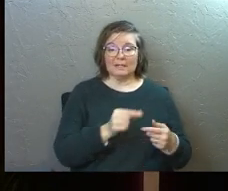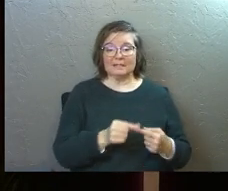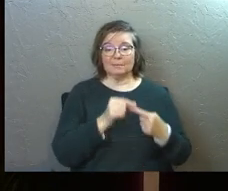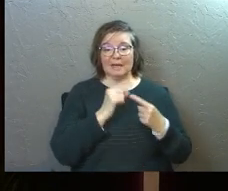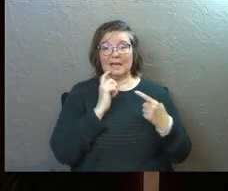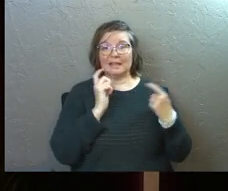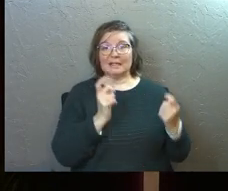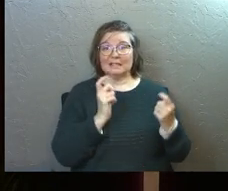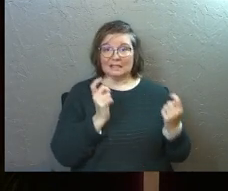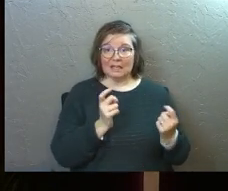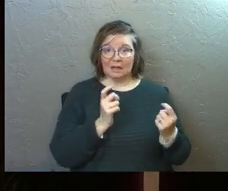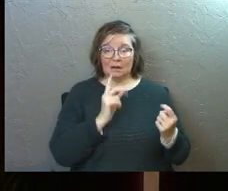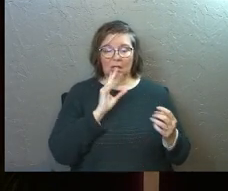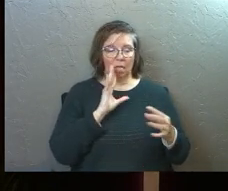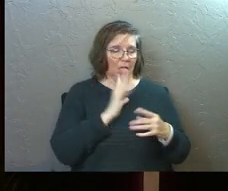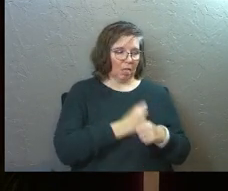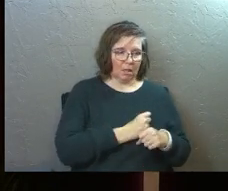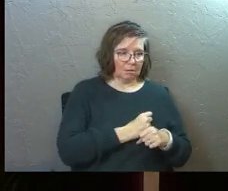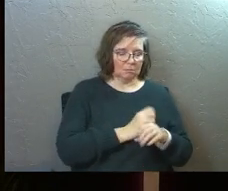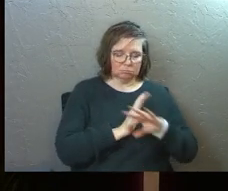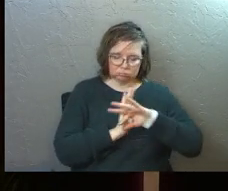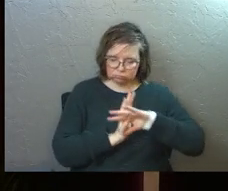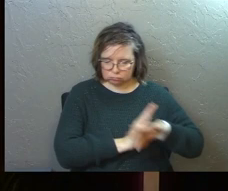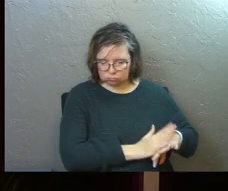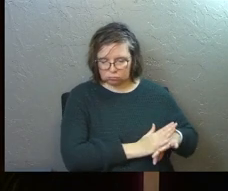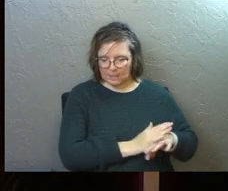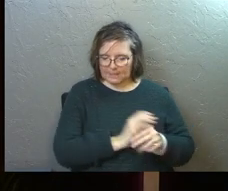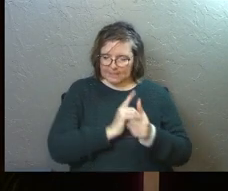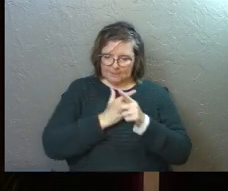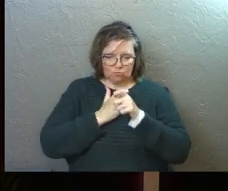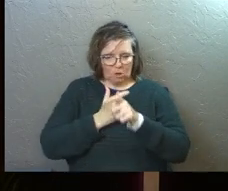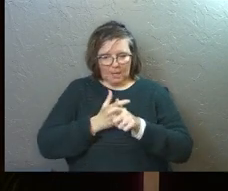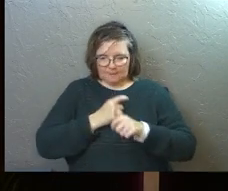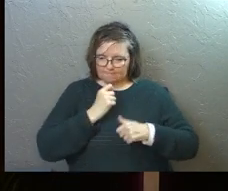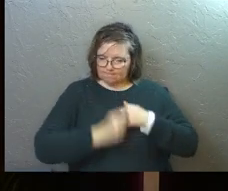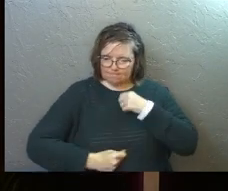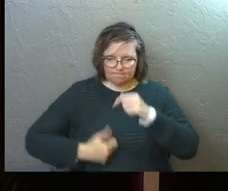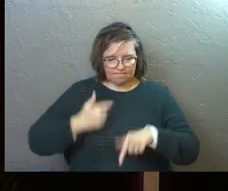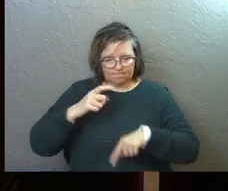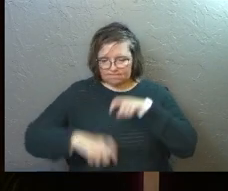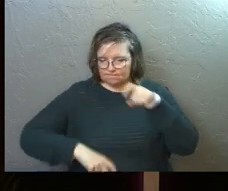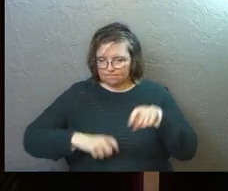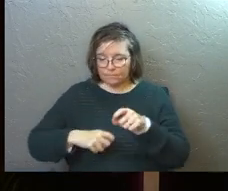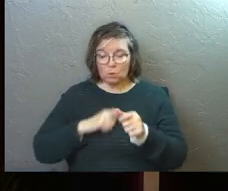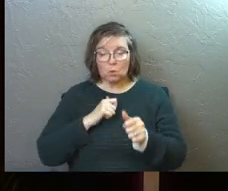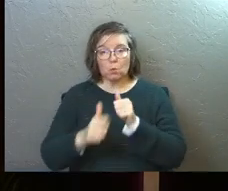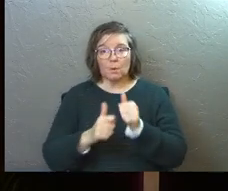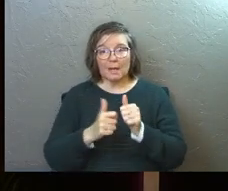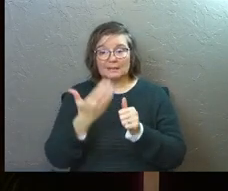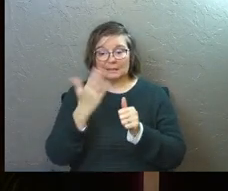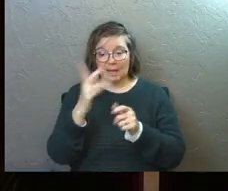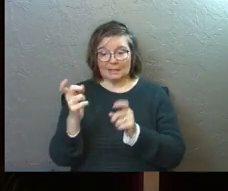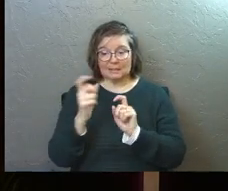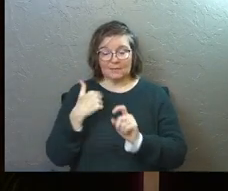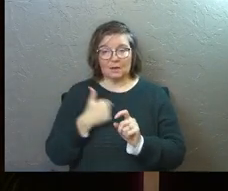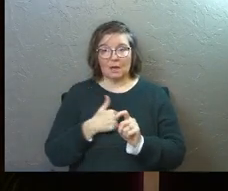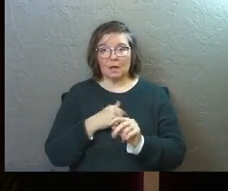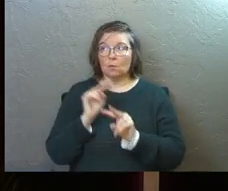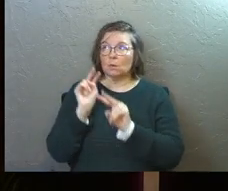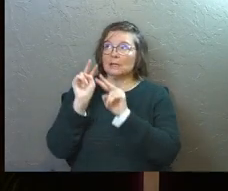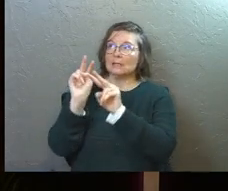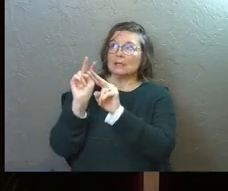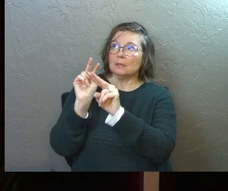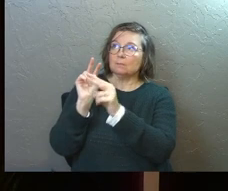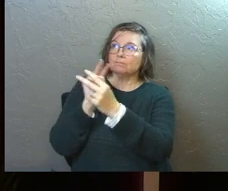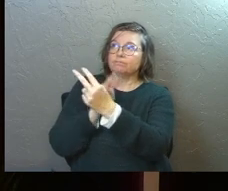so easily trips us up. And let us run with endurance the race God has set before us. We do this by keeping our eyes on